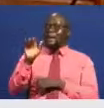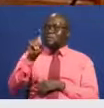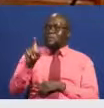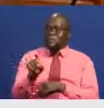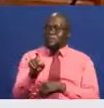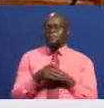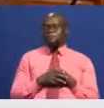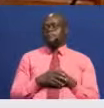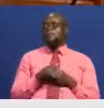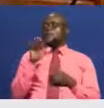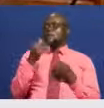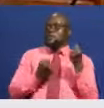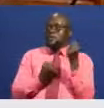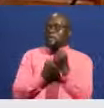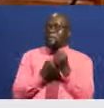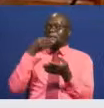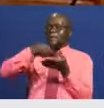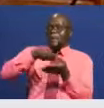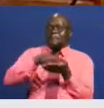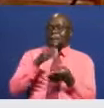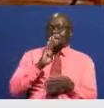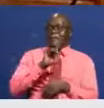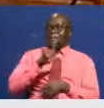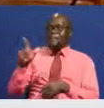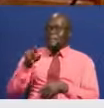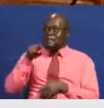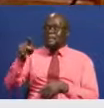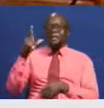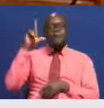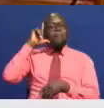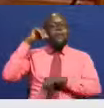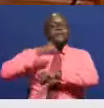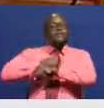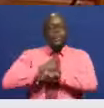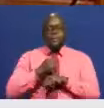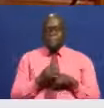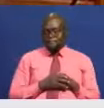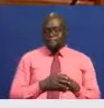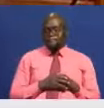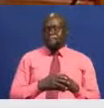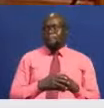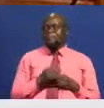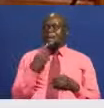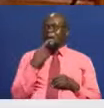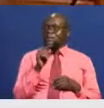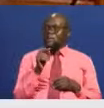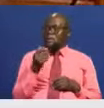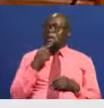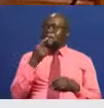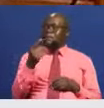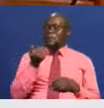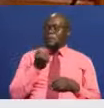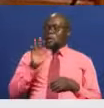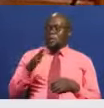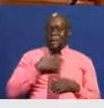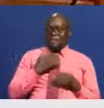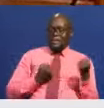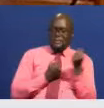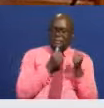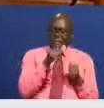something? Are you supporting the finance bill? And she's in a boarding school. And I told her, no, Baba, I'm not